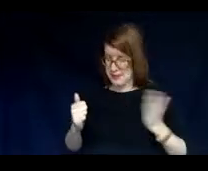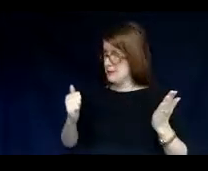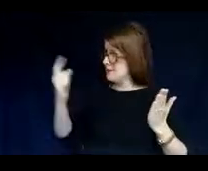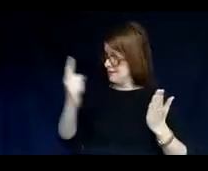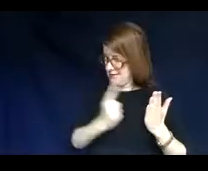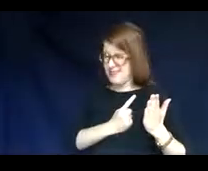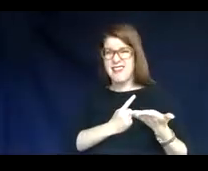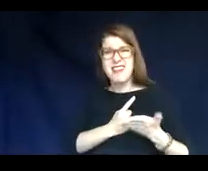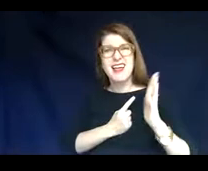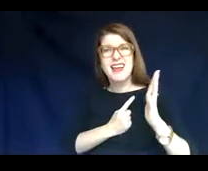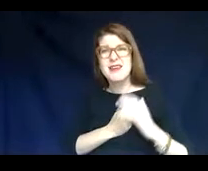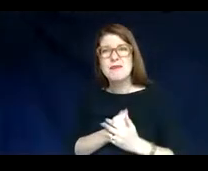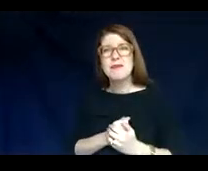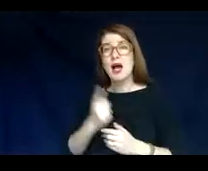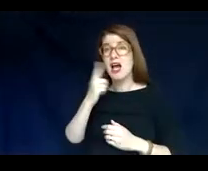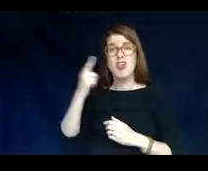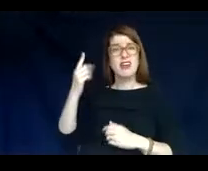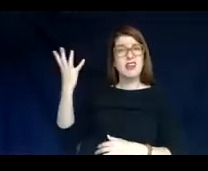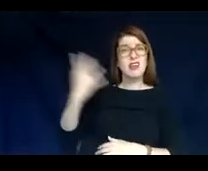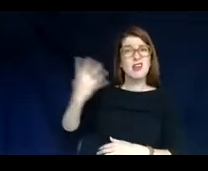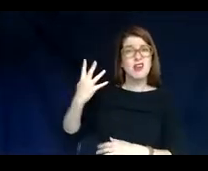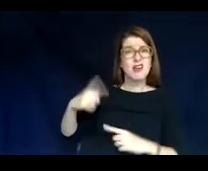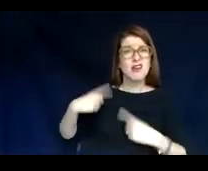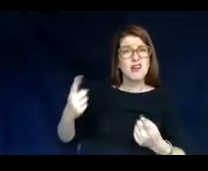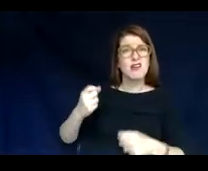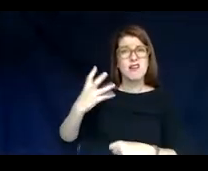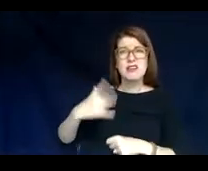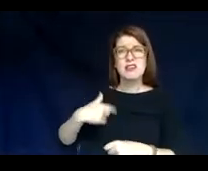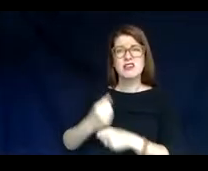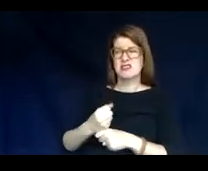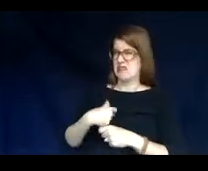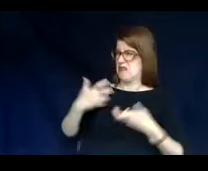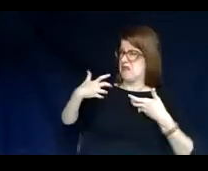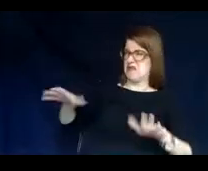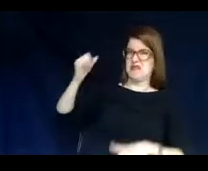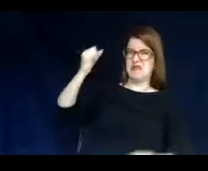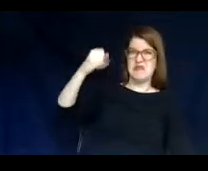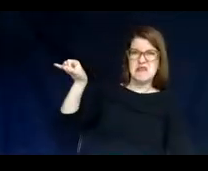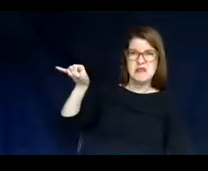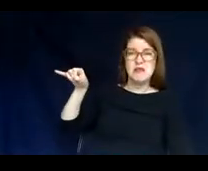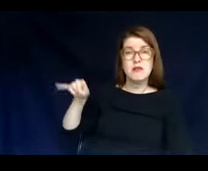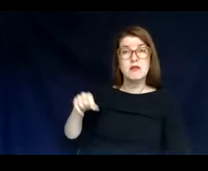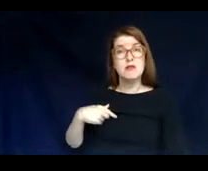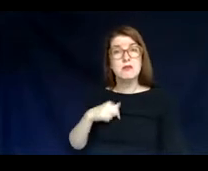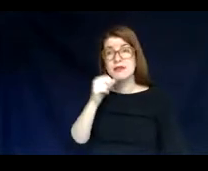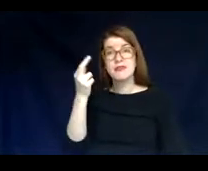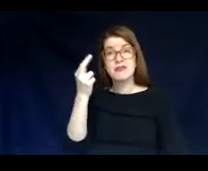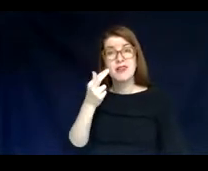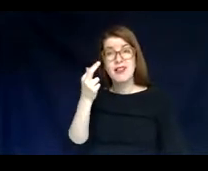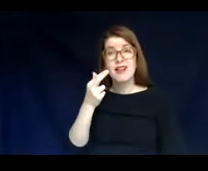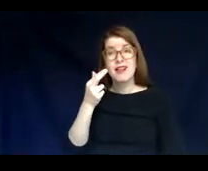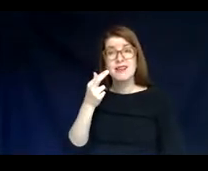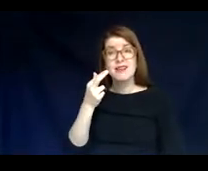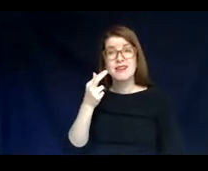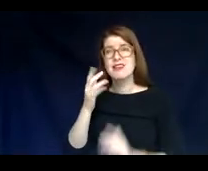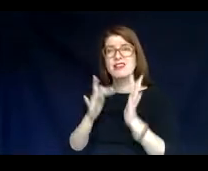I thought he was distant throughout the years and I didn't want to have any part of him. What I didn't realize is that Jesus didn't want to be